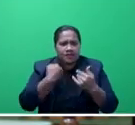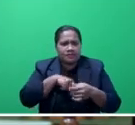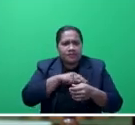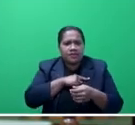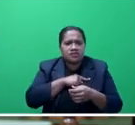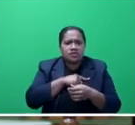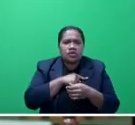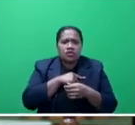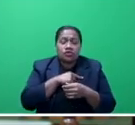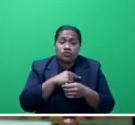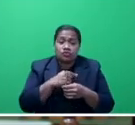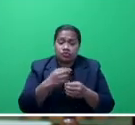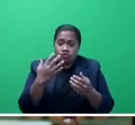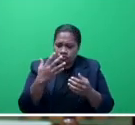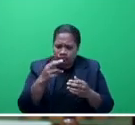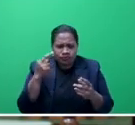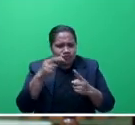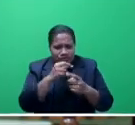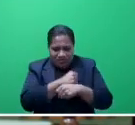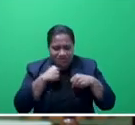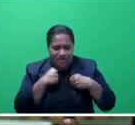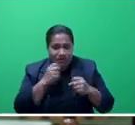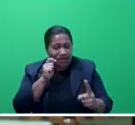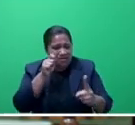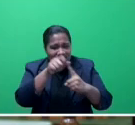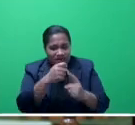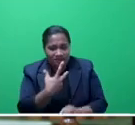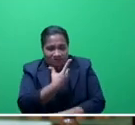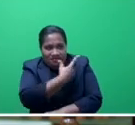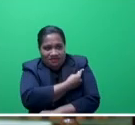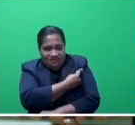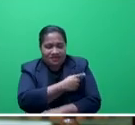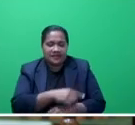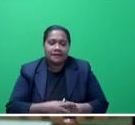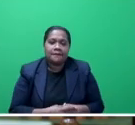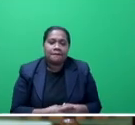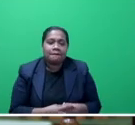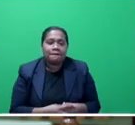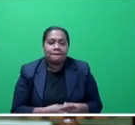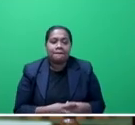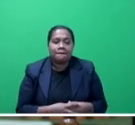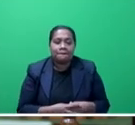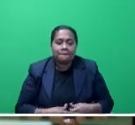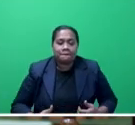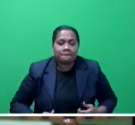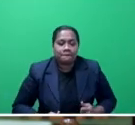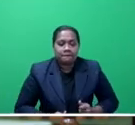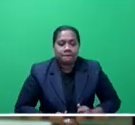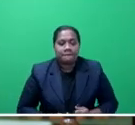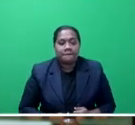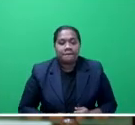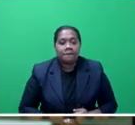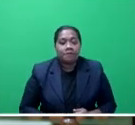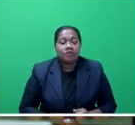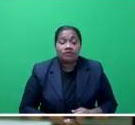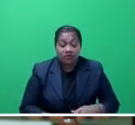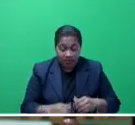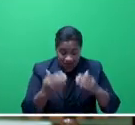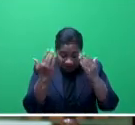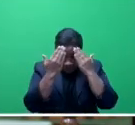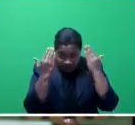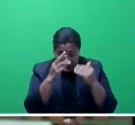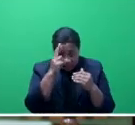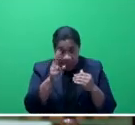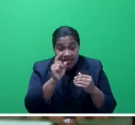and join the nations that are rapidly innovating their way out of this crisis. Because, Mr. Speaker, sir, if we